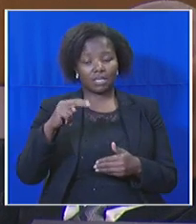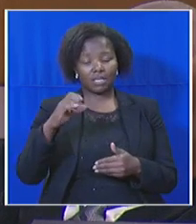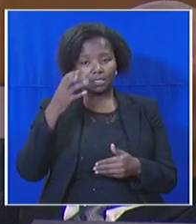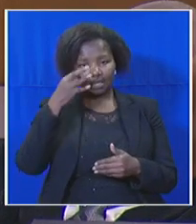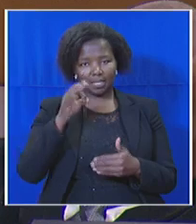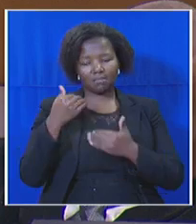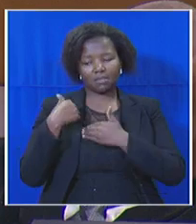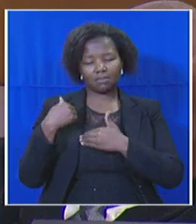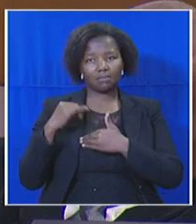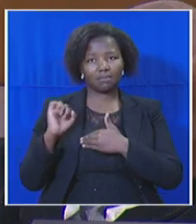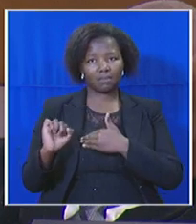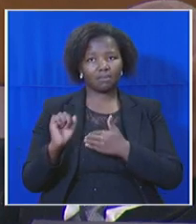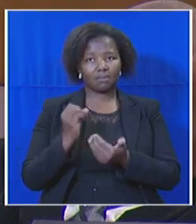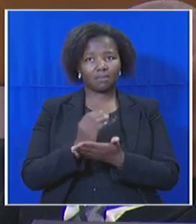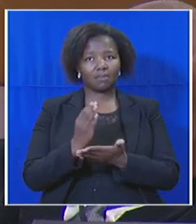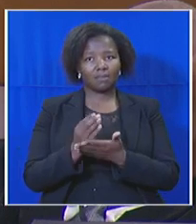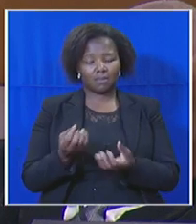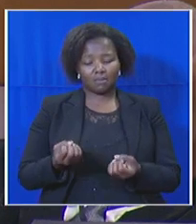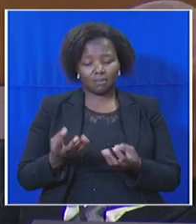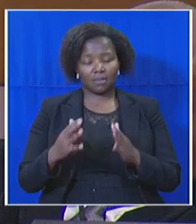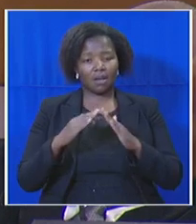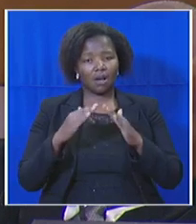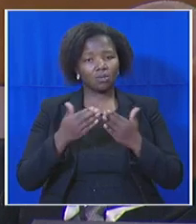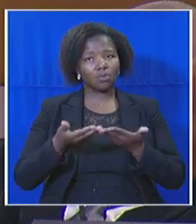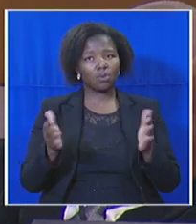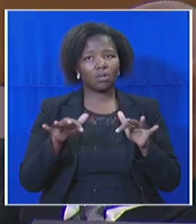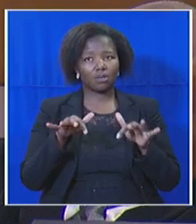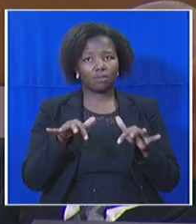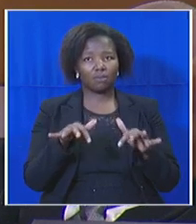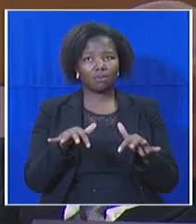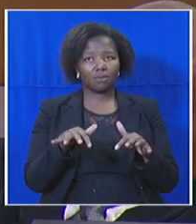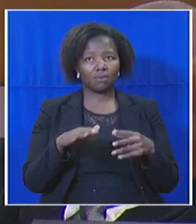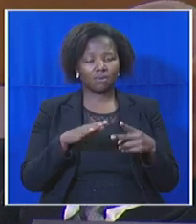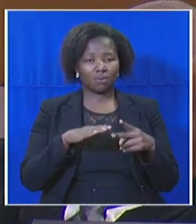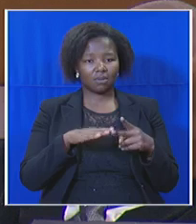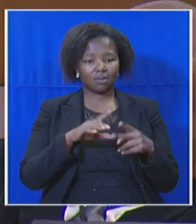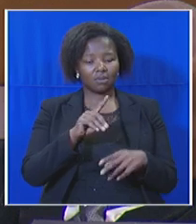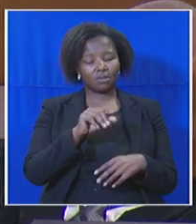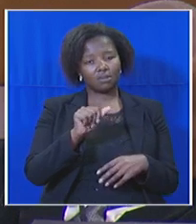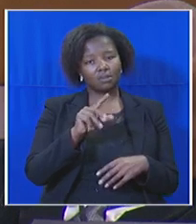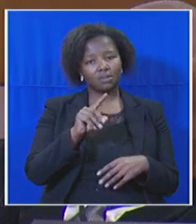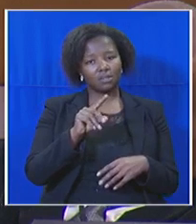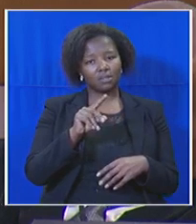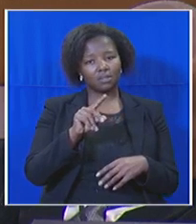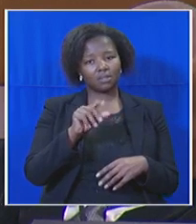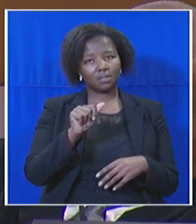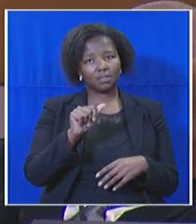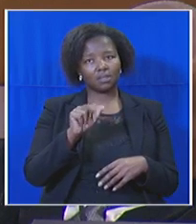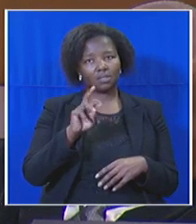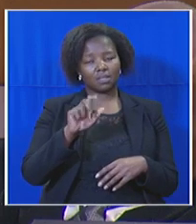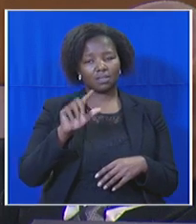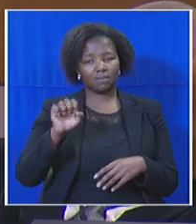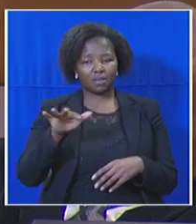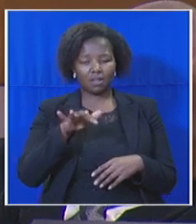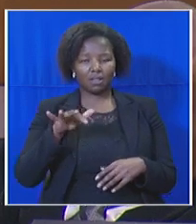responsibility for providing houses to all. Cedarville community in Matatiele is highly pleased of having